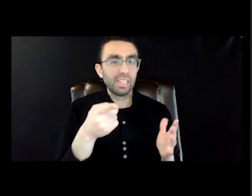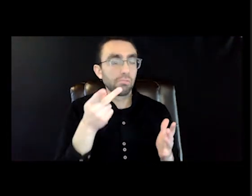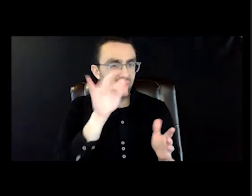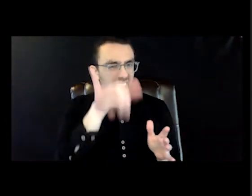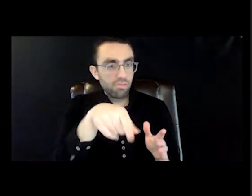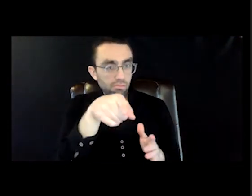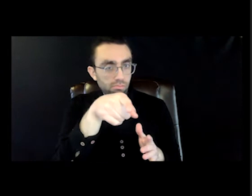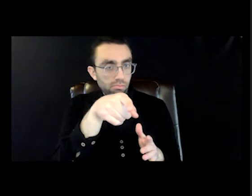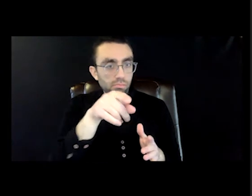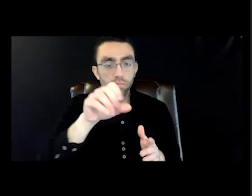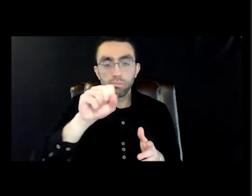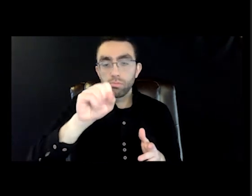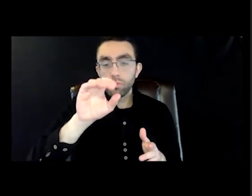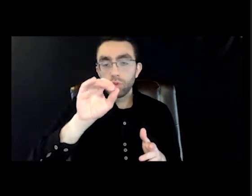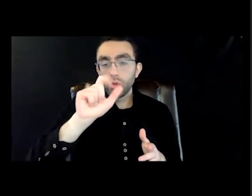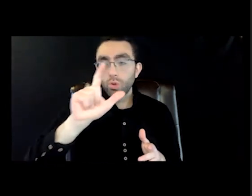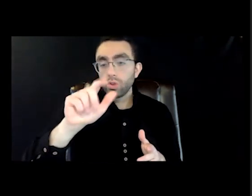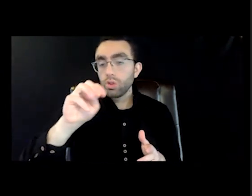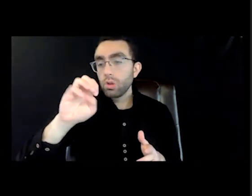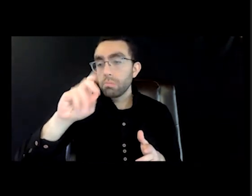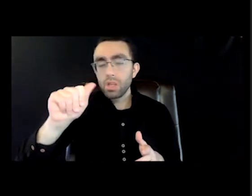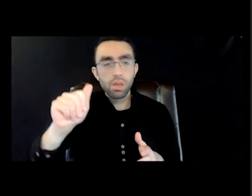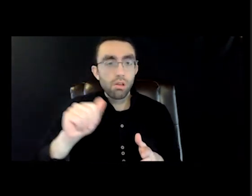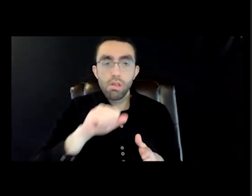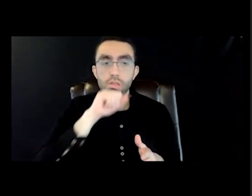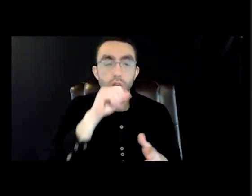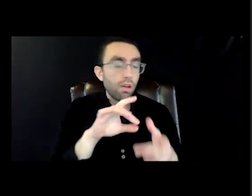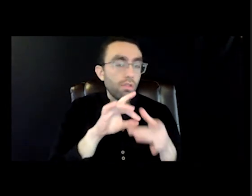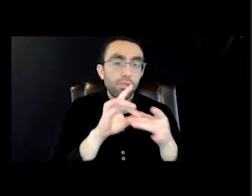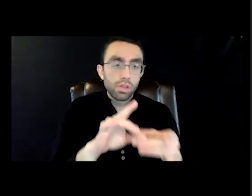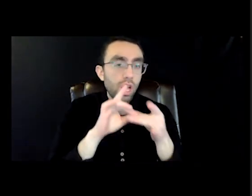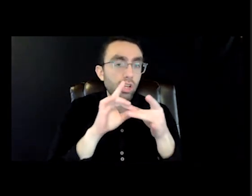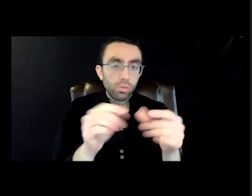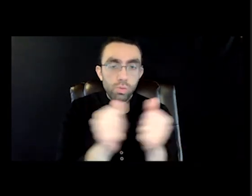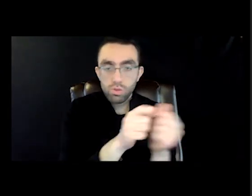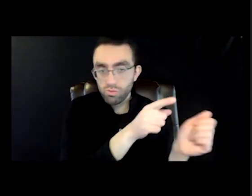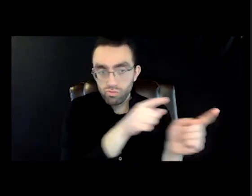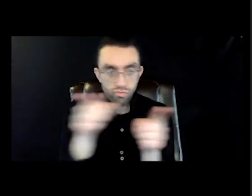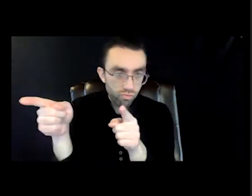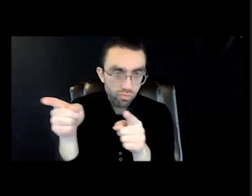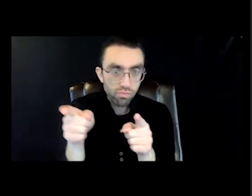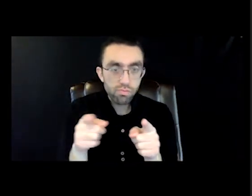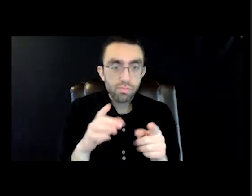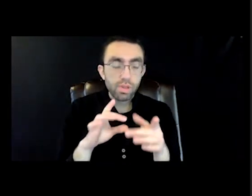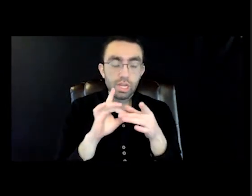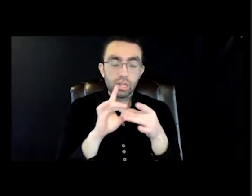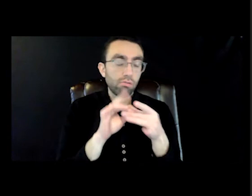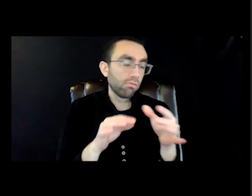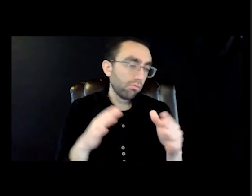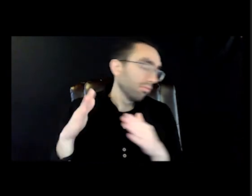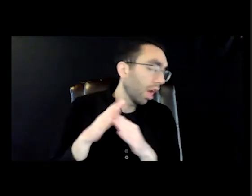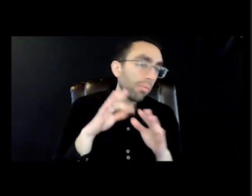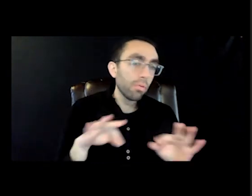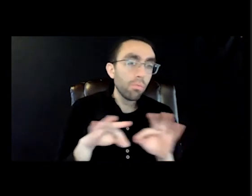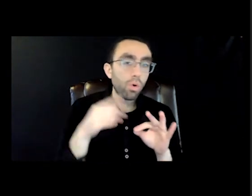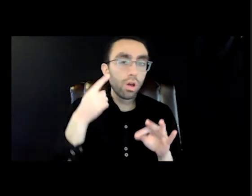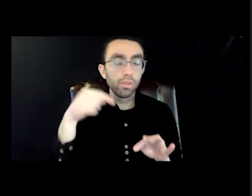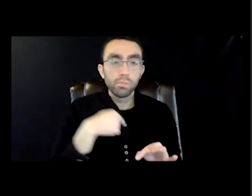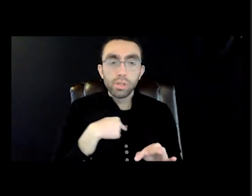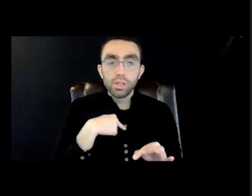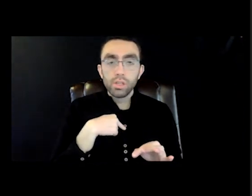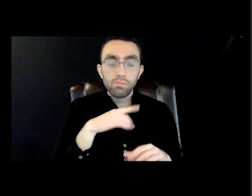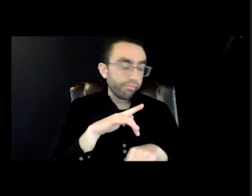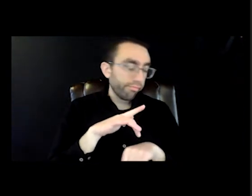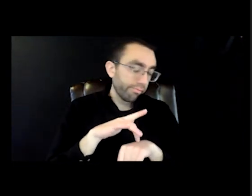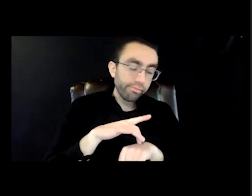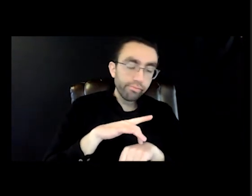reach out, connect. We love connecting with people. For me, connection is all that there is. And this beautiful art piece, I want to